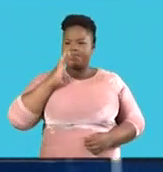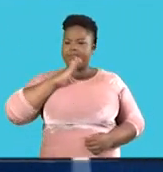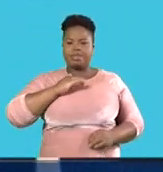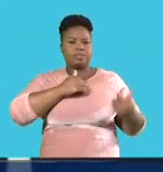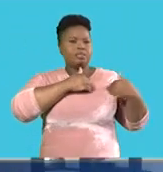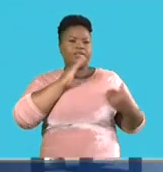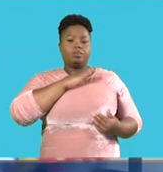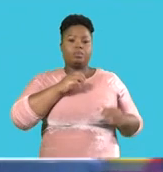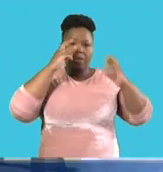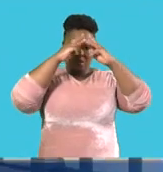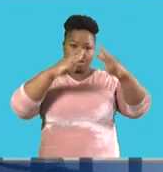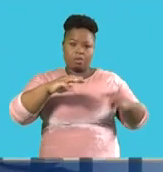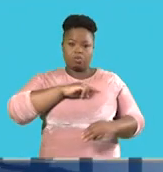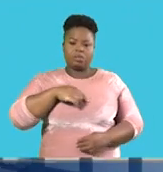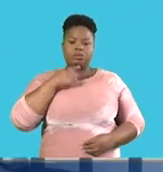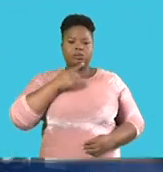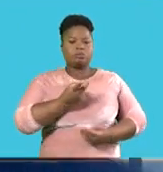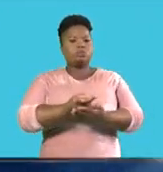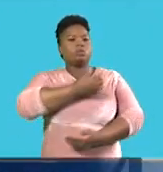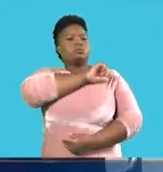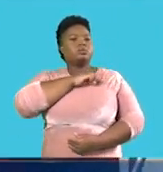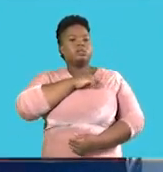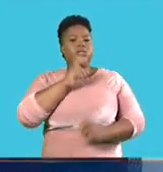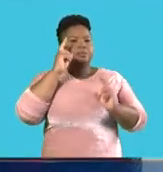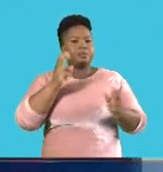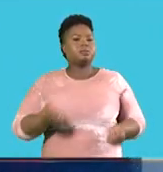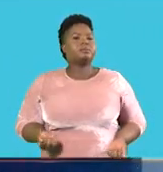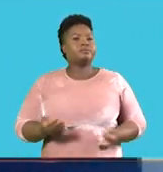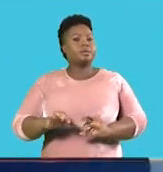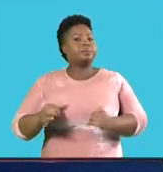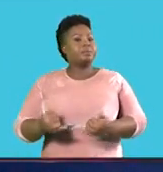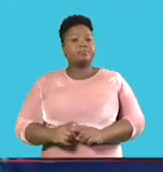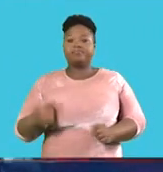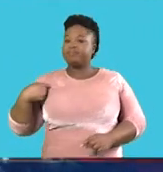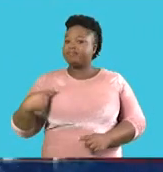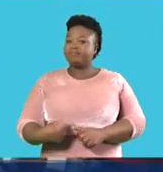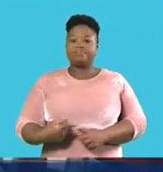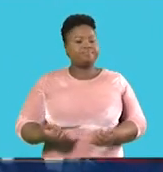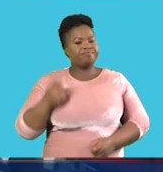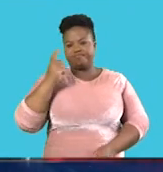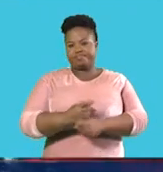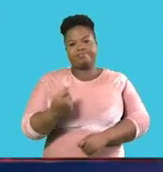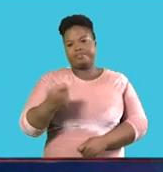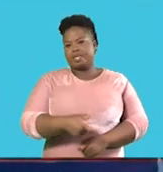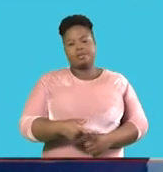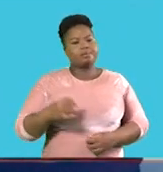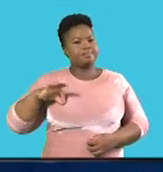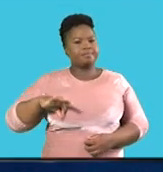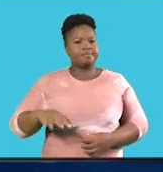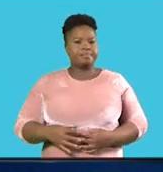in Soweto cites that he was taken to hospital by the bus service company, but to date they refused to pay him his